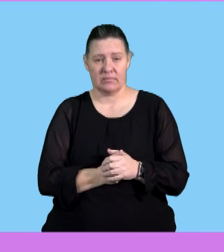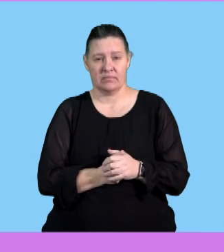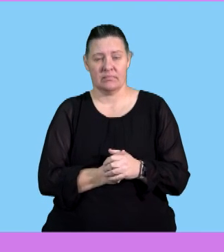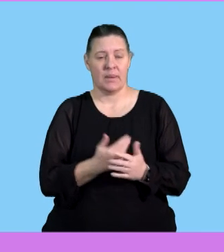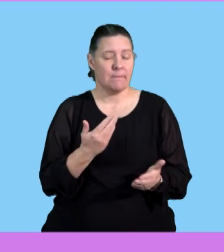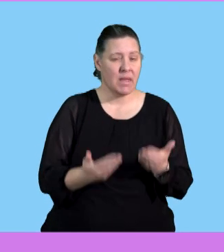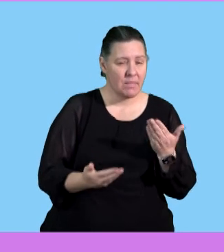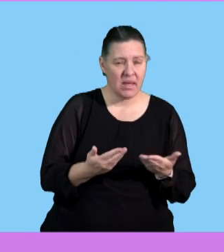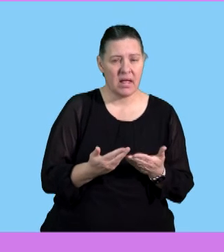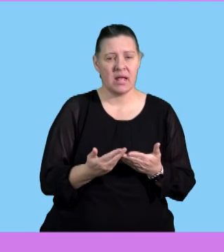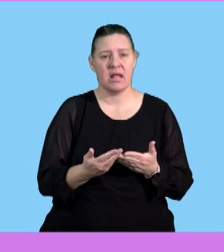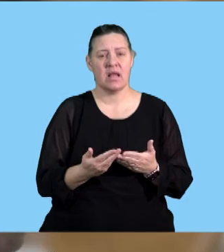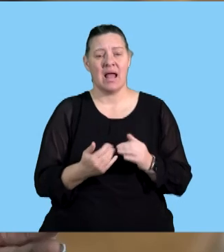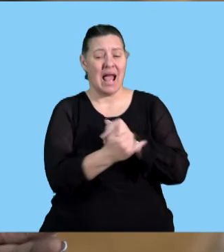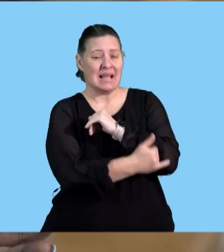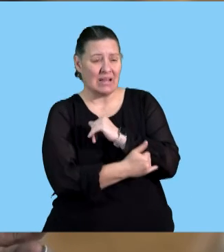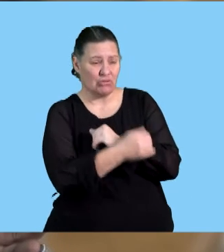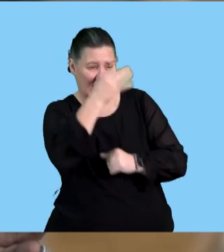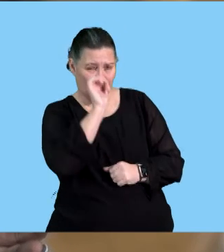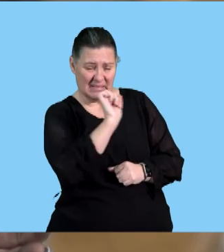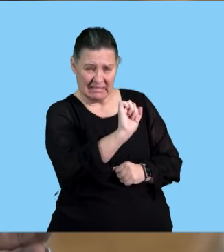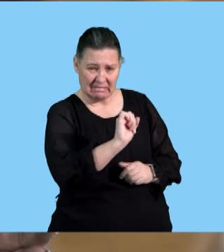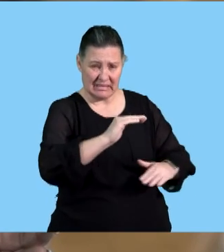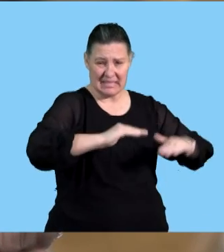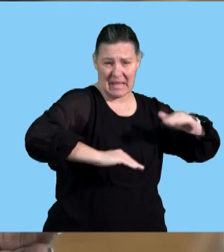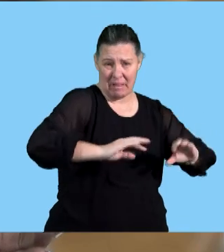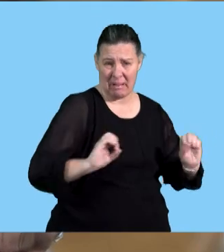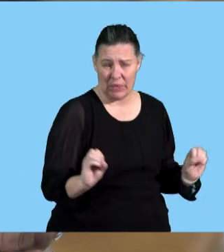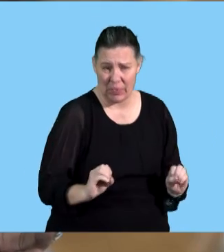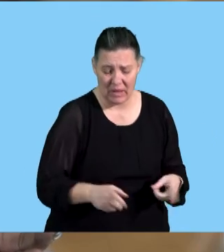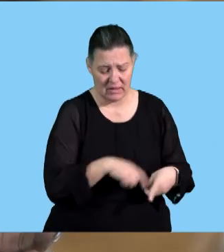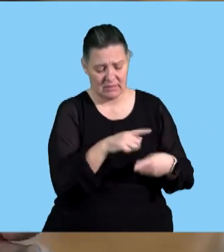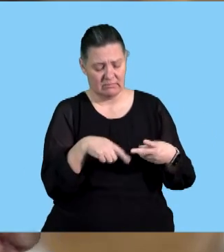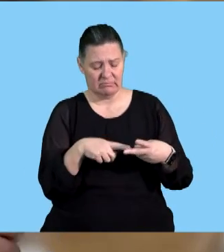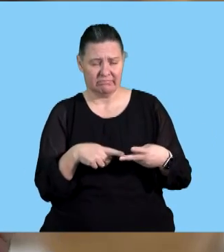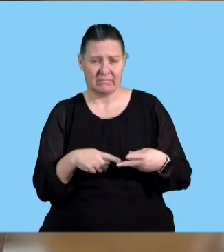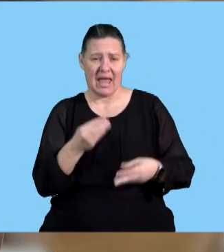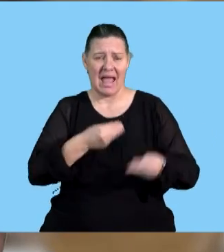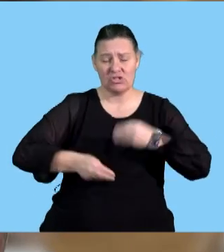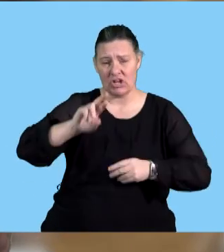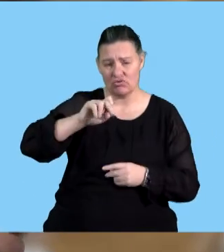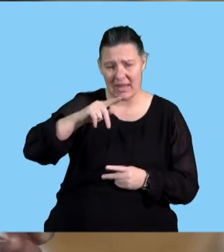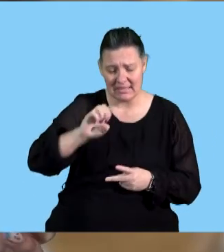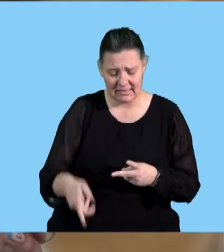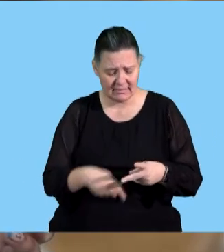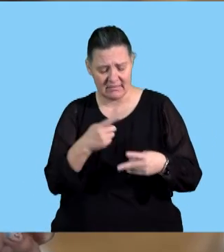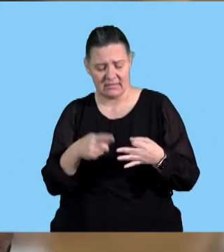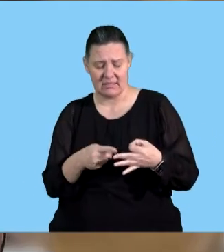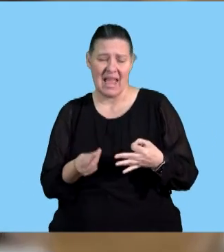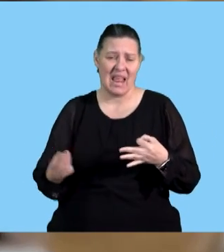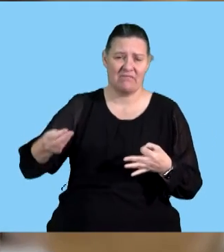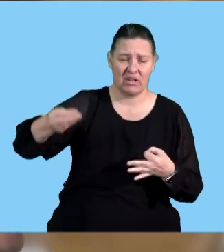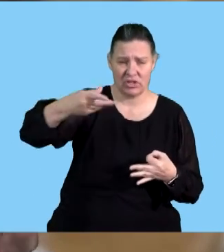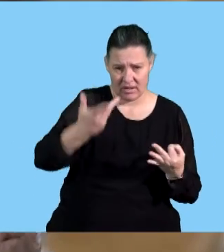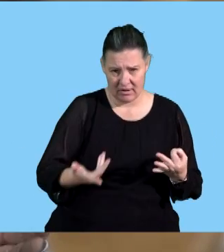that it could be the instability of the government or of the country. It can be the exchange rate. It